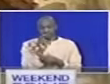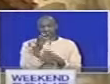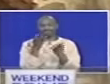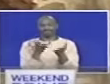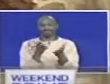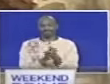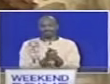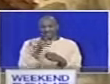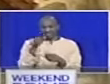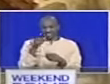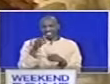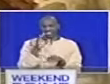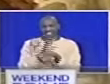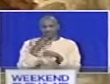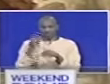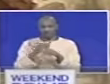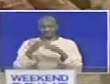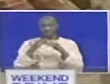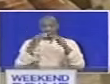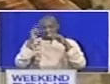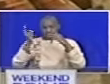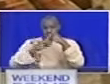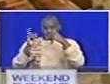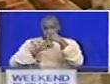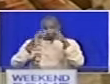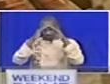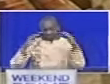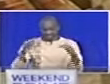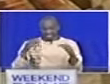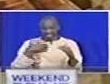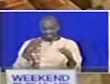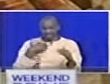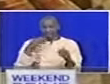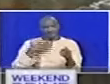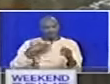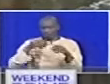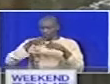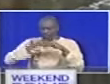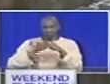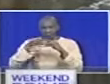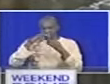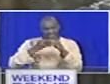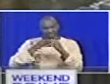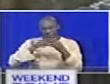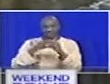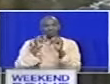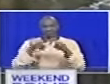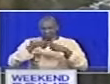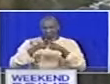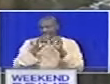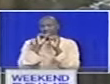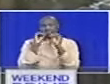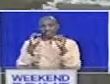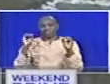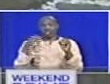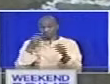The cathedral-style ceiling in this church, too, has not seen any modifications. And the safe? Well, from the